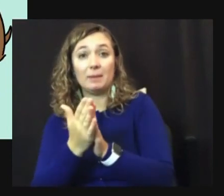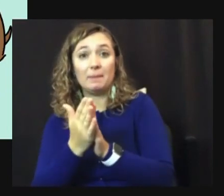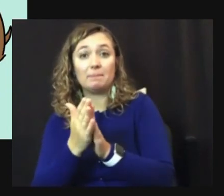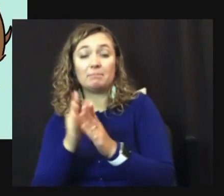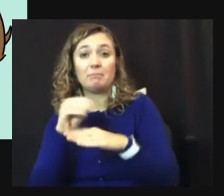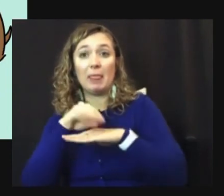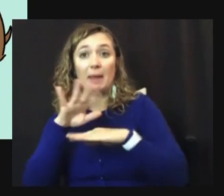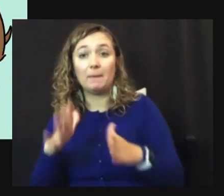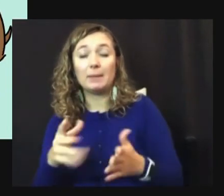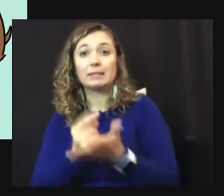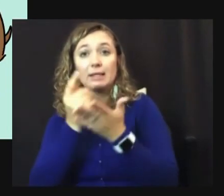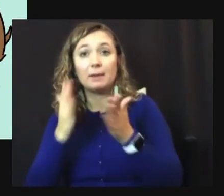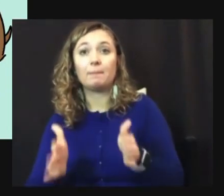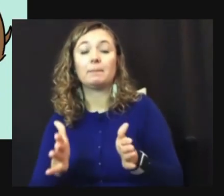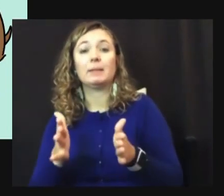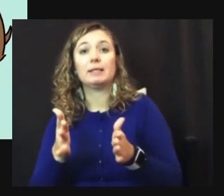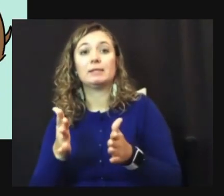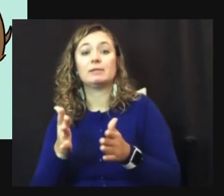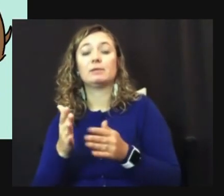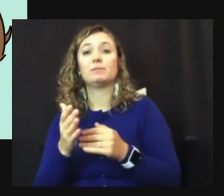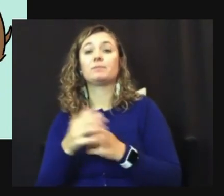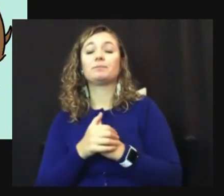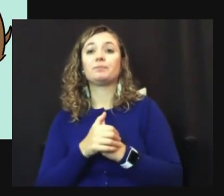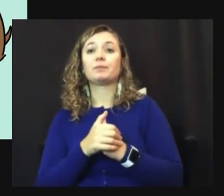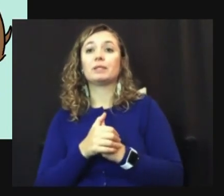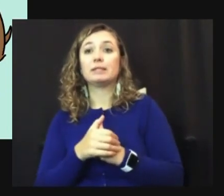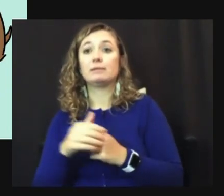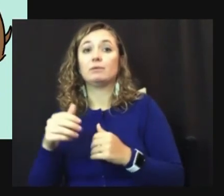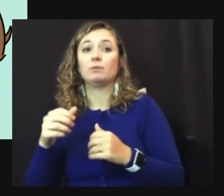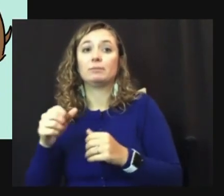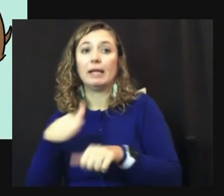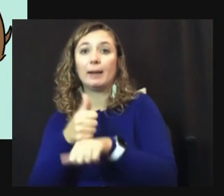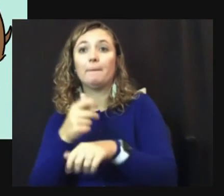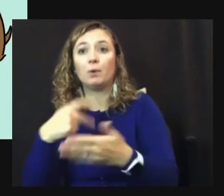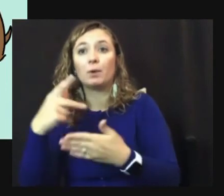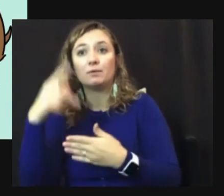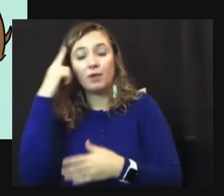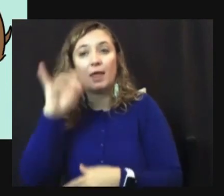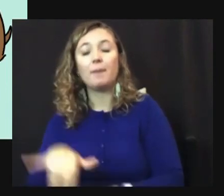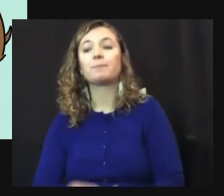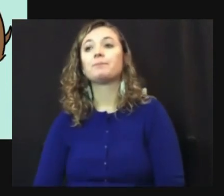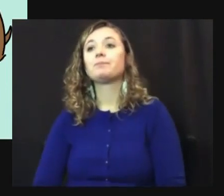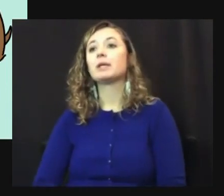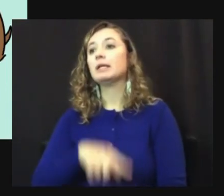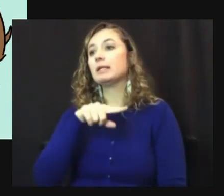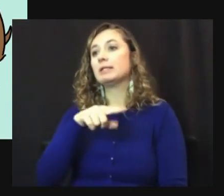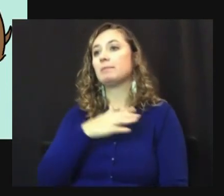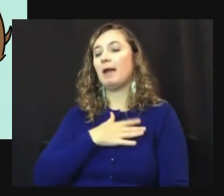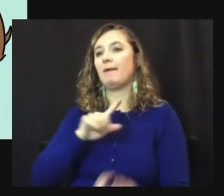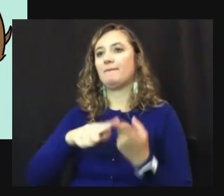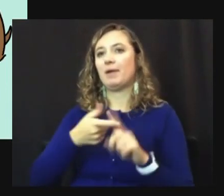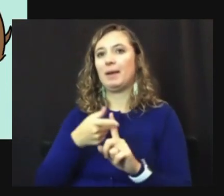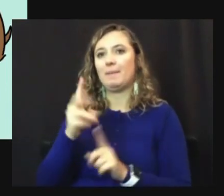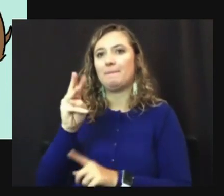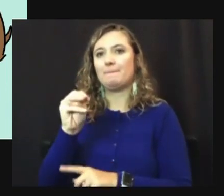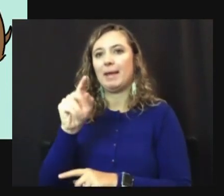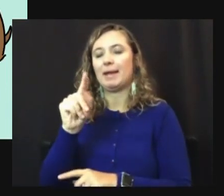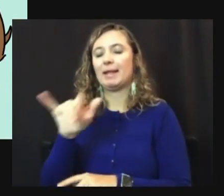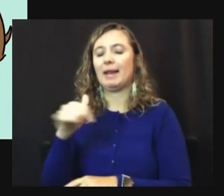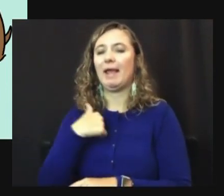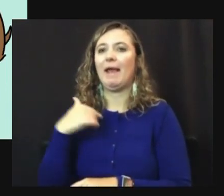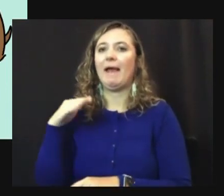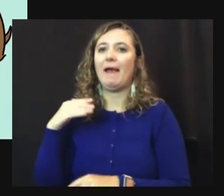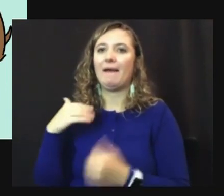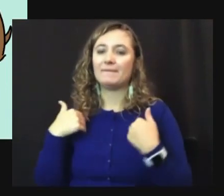But okay, so this is my friend Matty, and I have his permission and his artwork here to help me tell